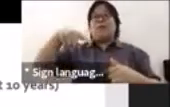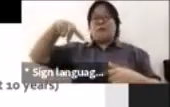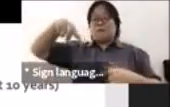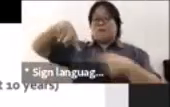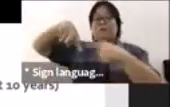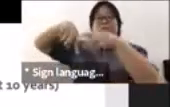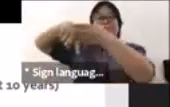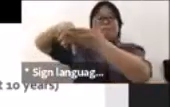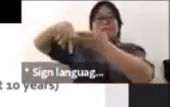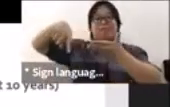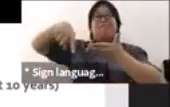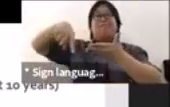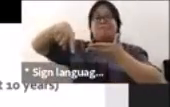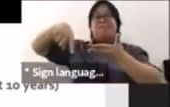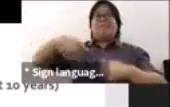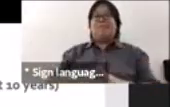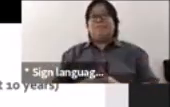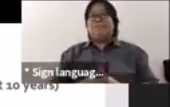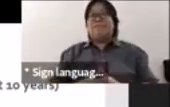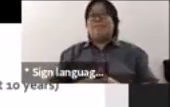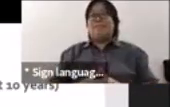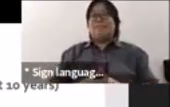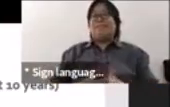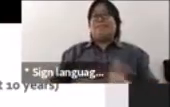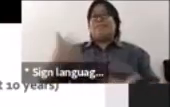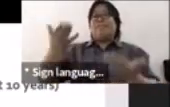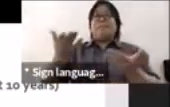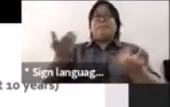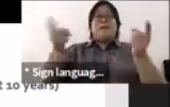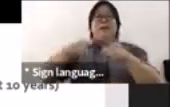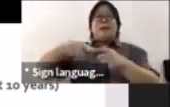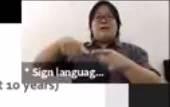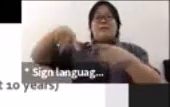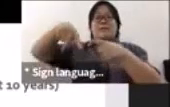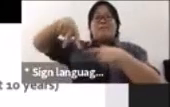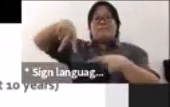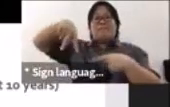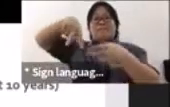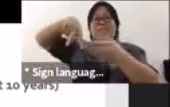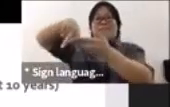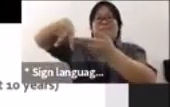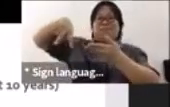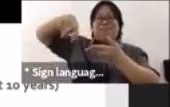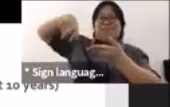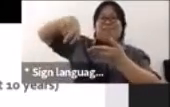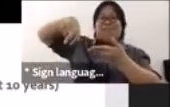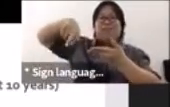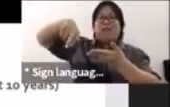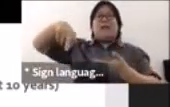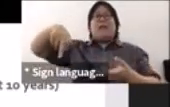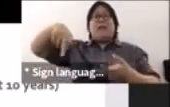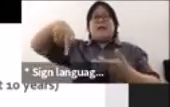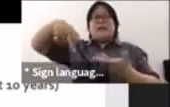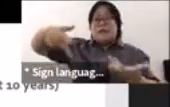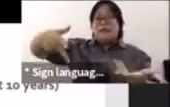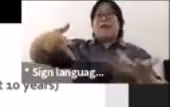amputation. So those who undergone the acquired lower limb amputation in last 10 years, the reference period